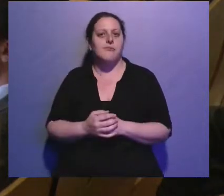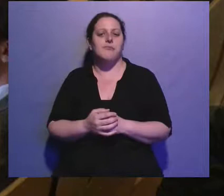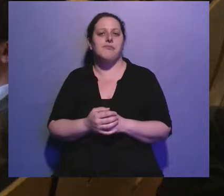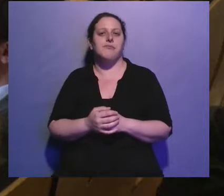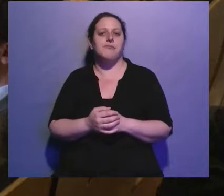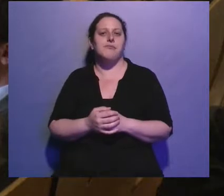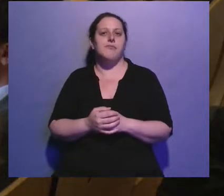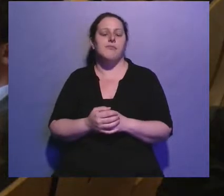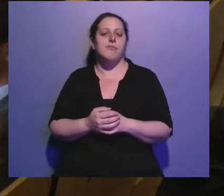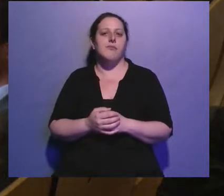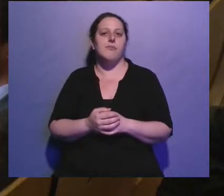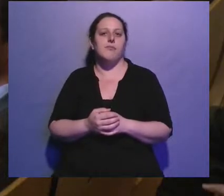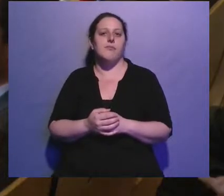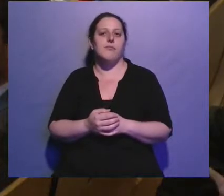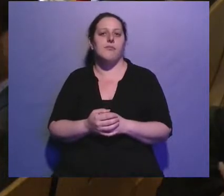practices in that area.